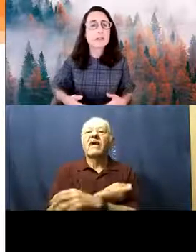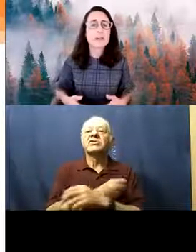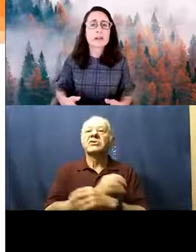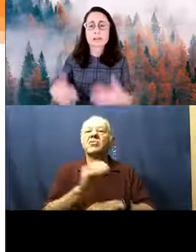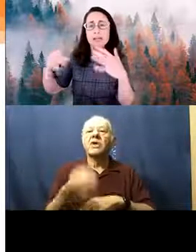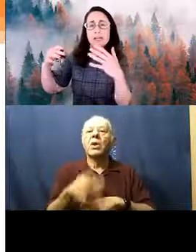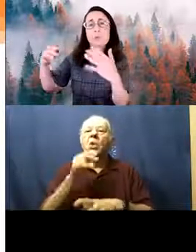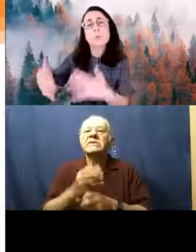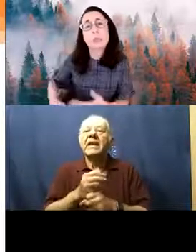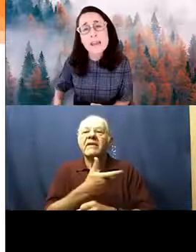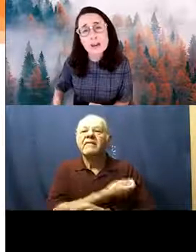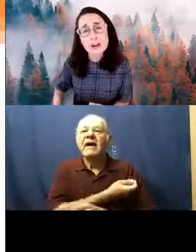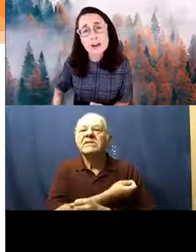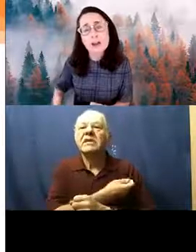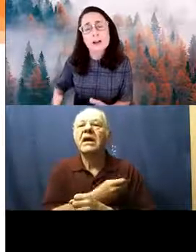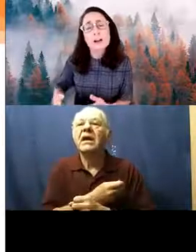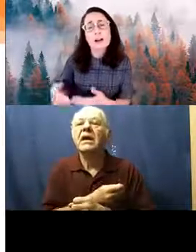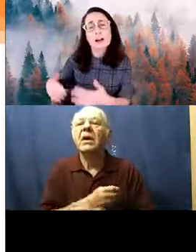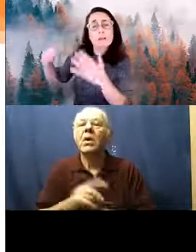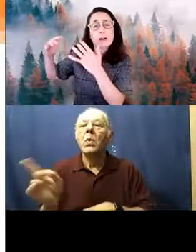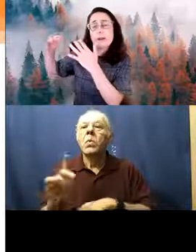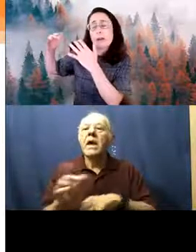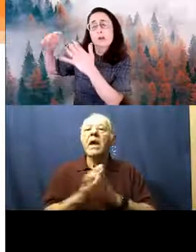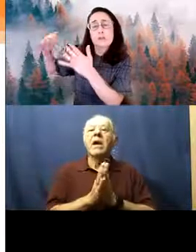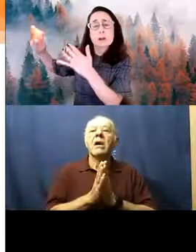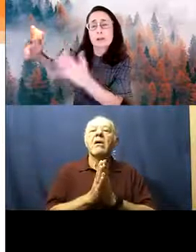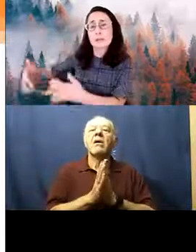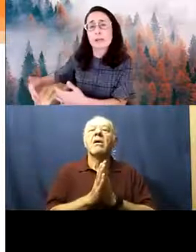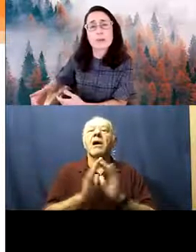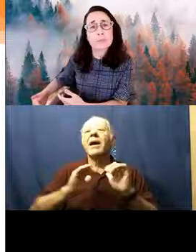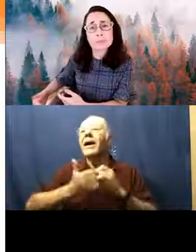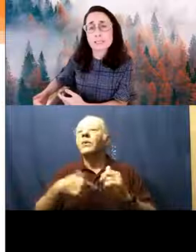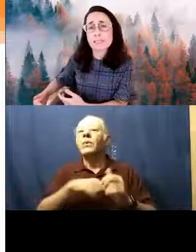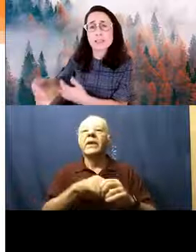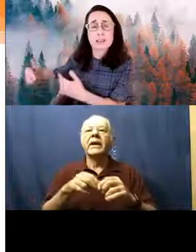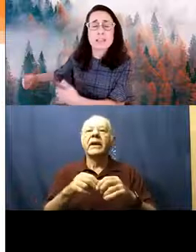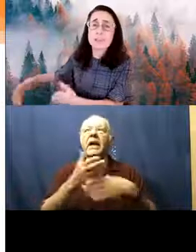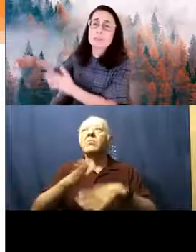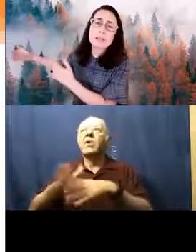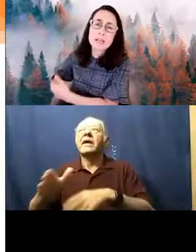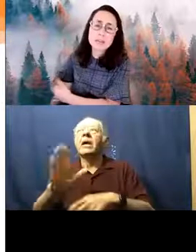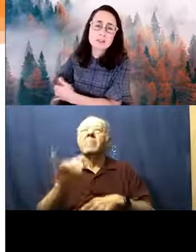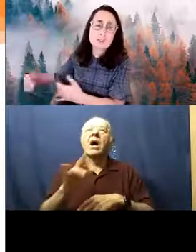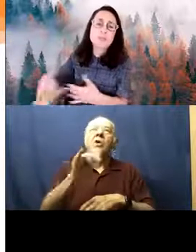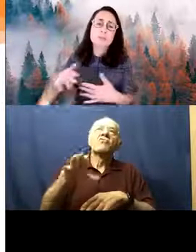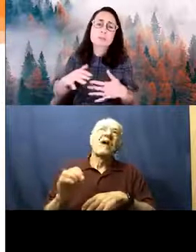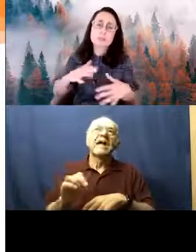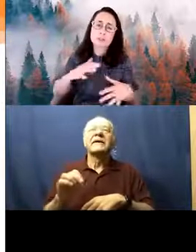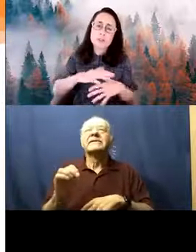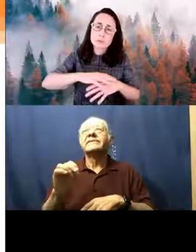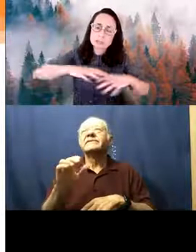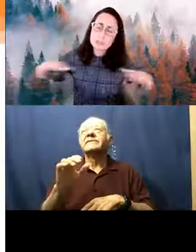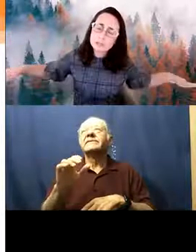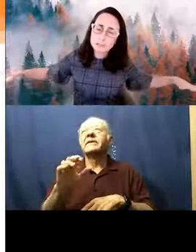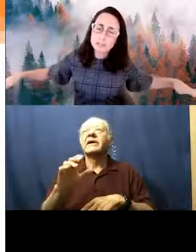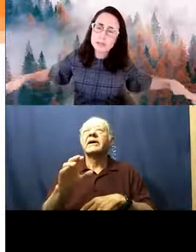who's getting vaccinated, where, how do we break out by race and ethnicity, by age, to make sure